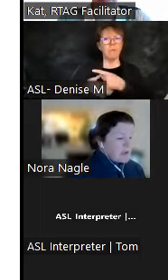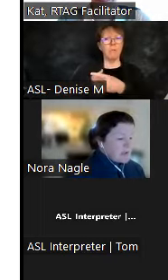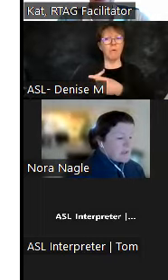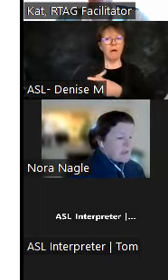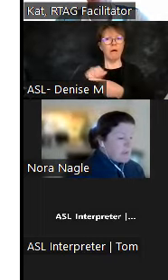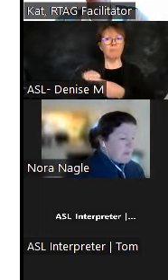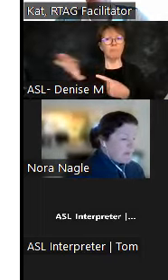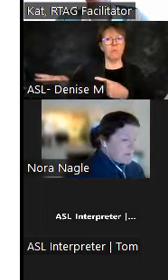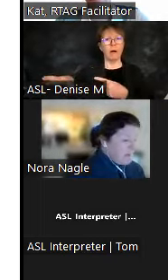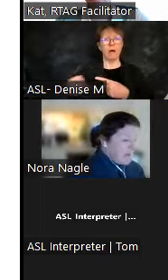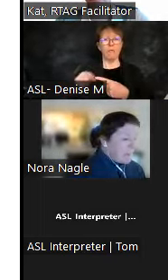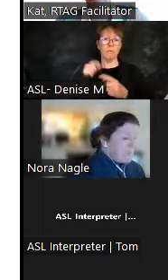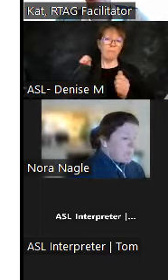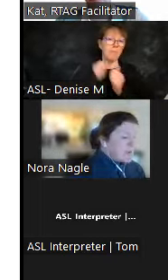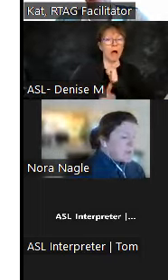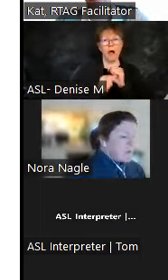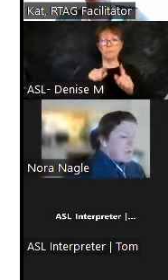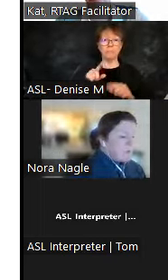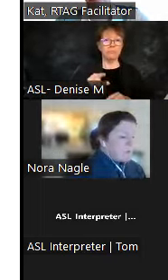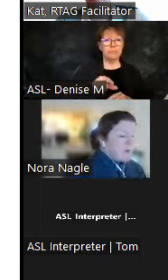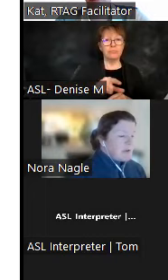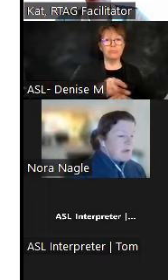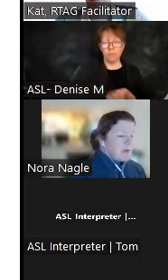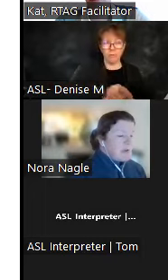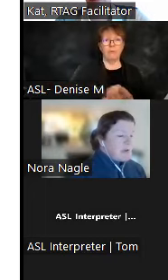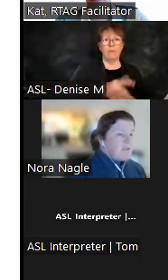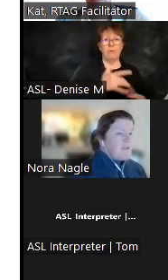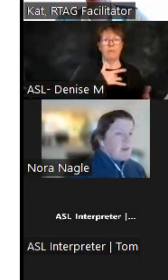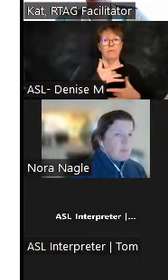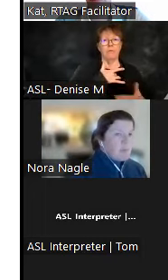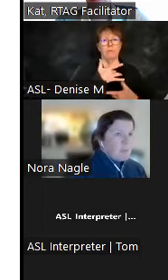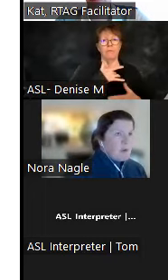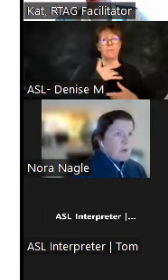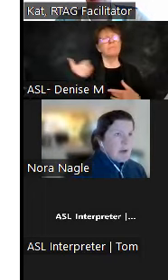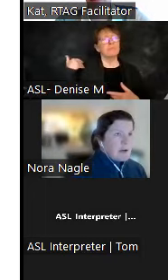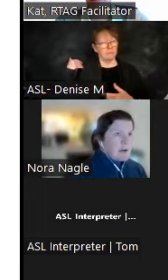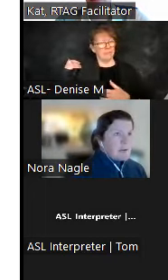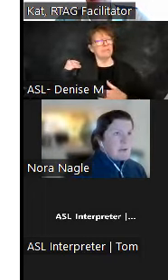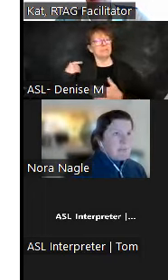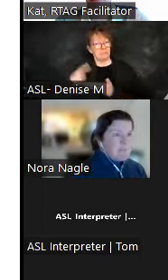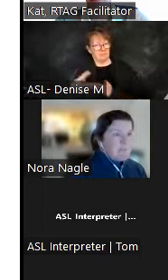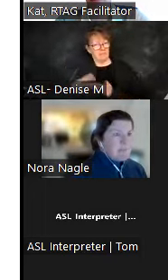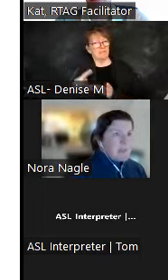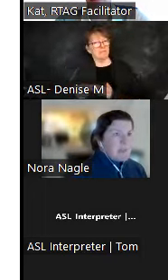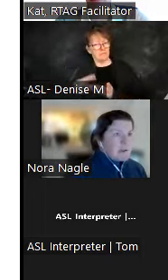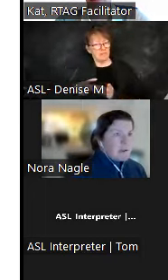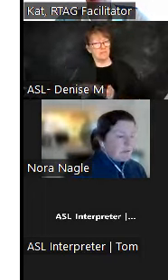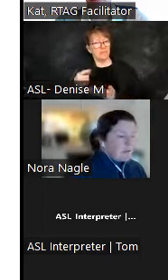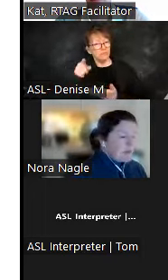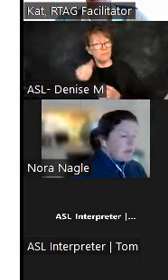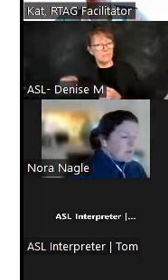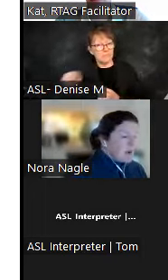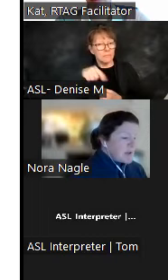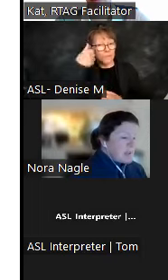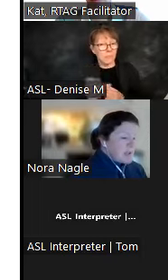issue discussed at a previous meeting. So if a rider's